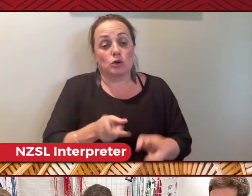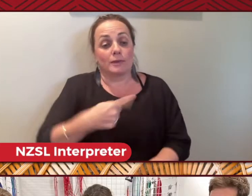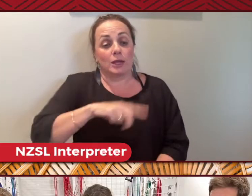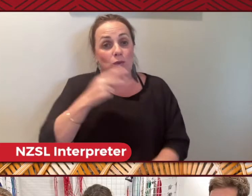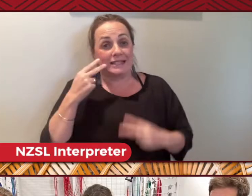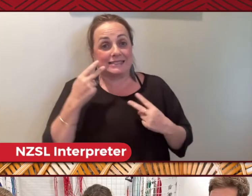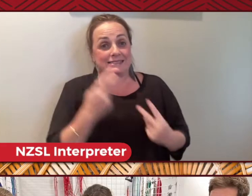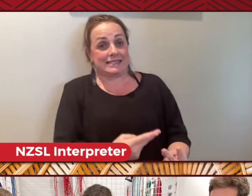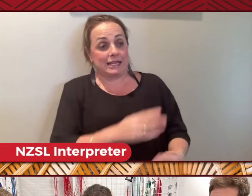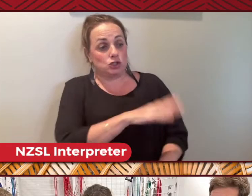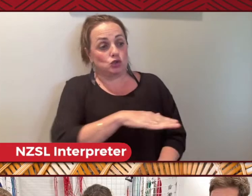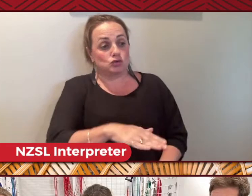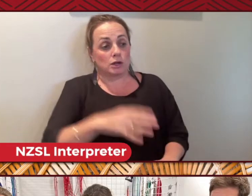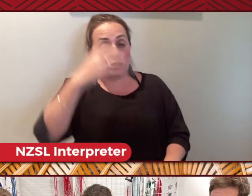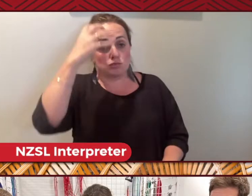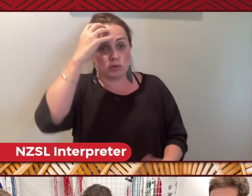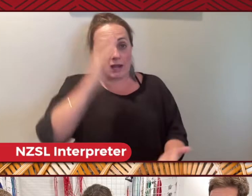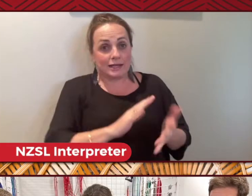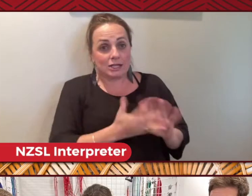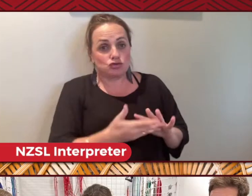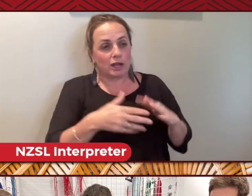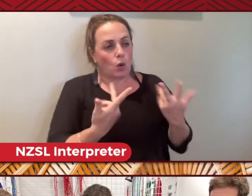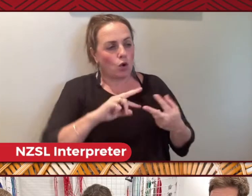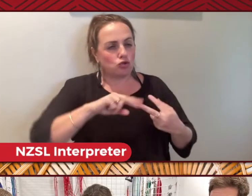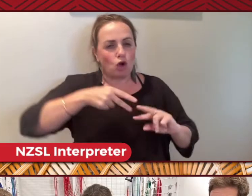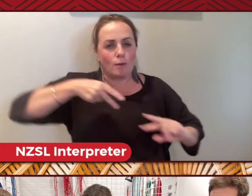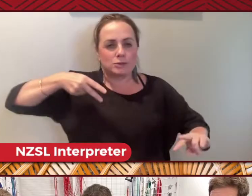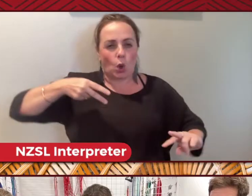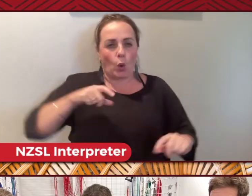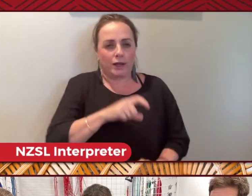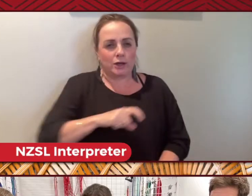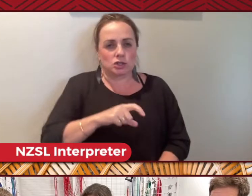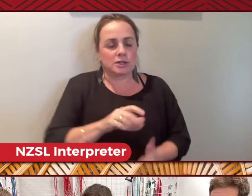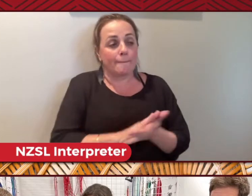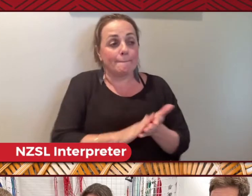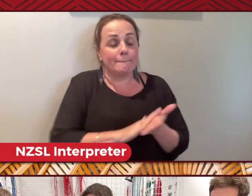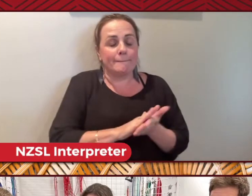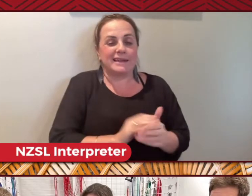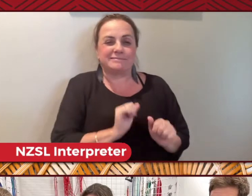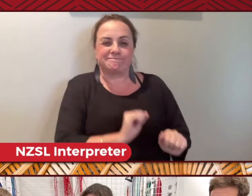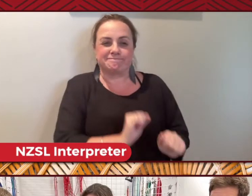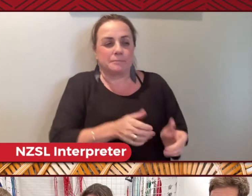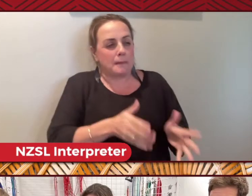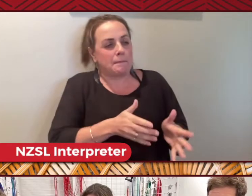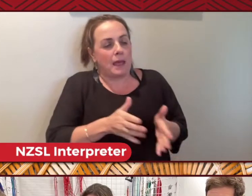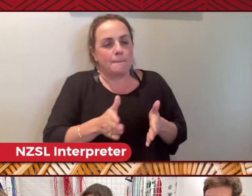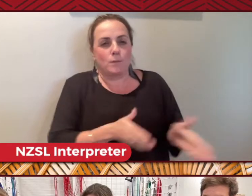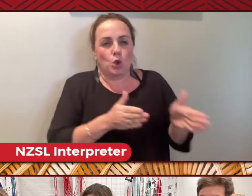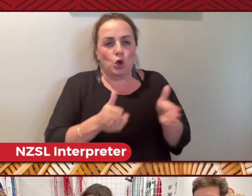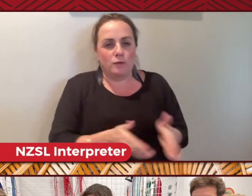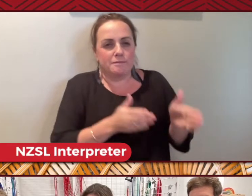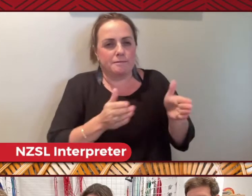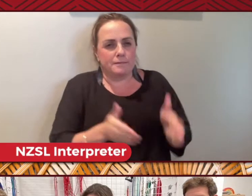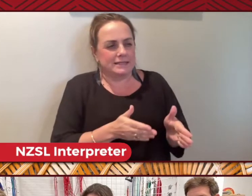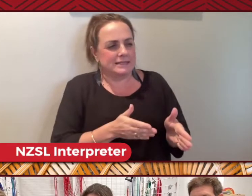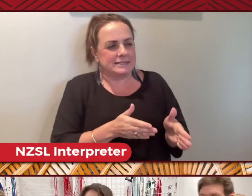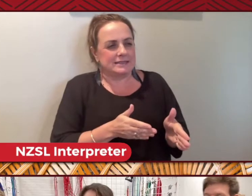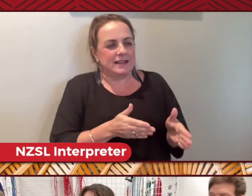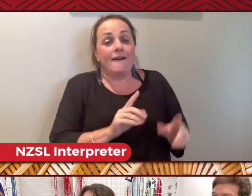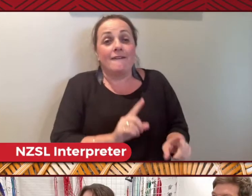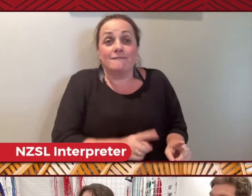brain injury or a chromosomal condition that's making a movement or those first movements of